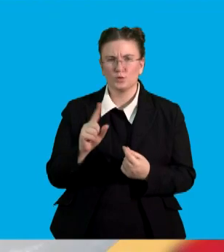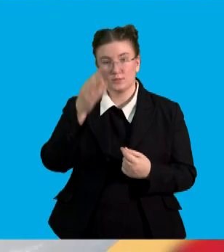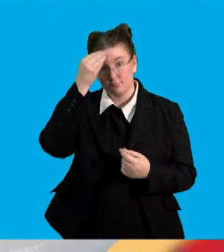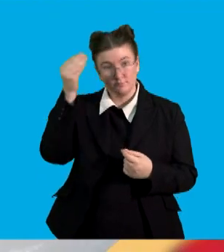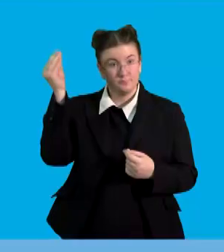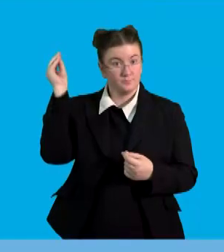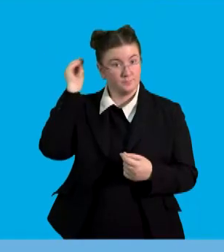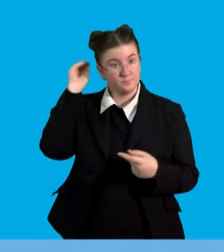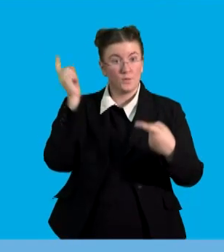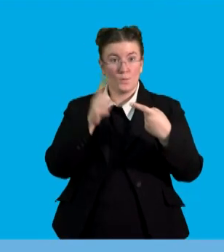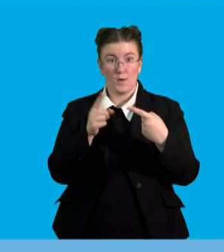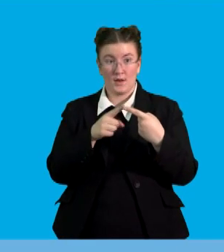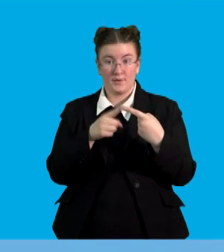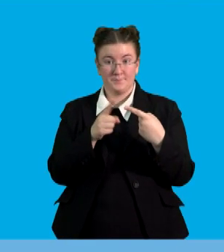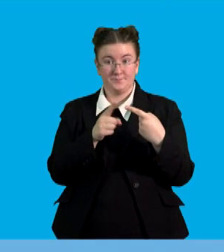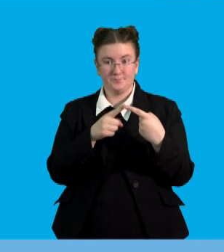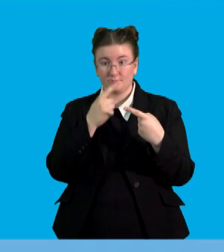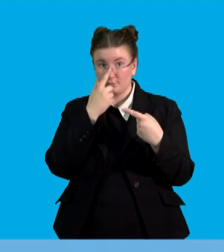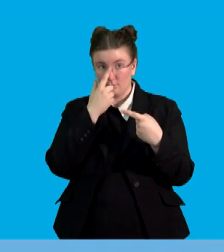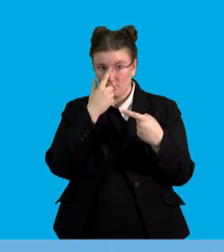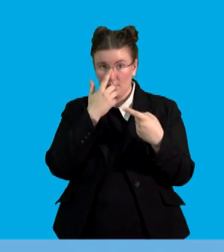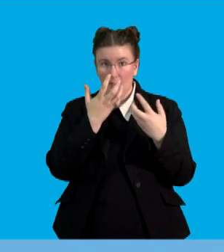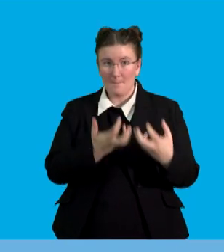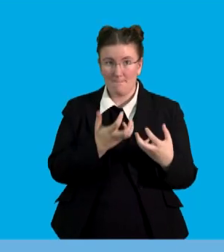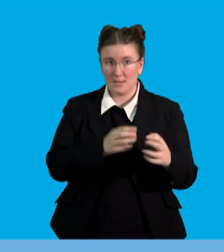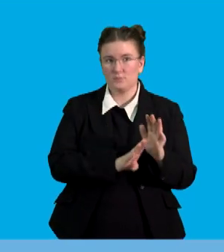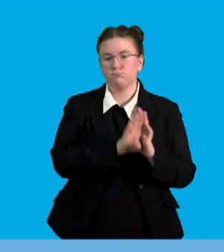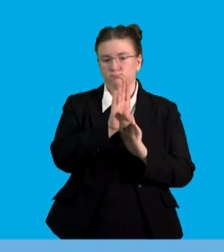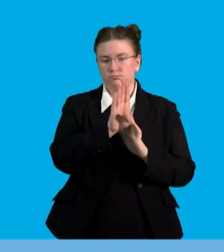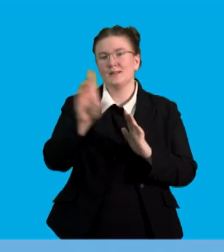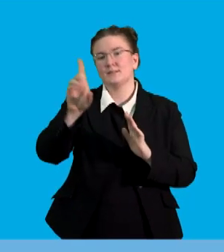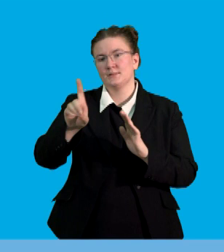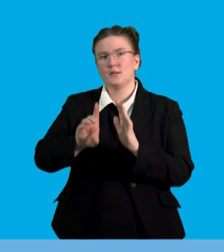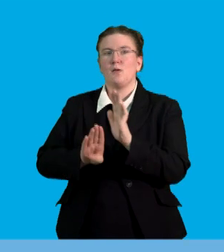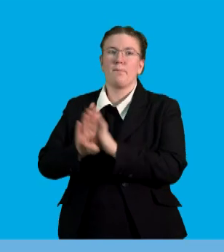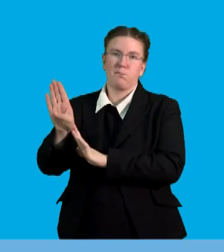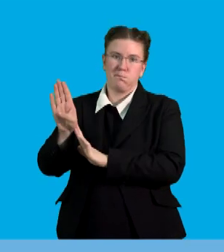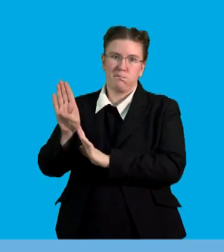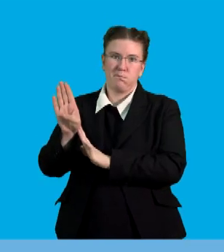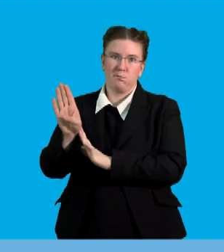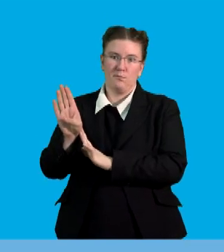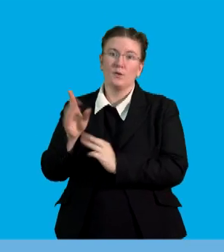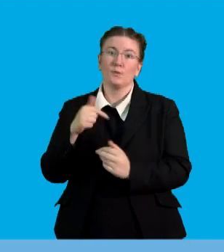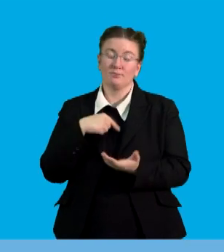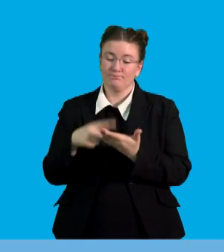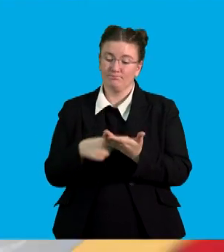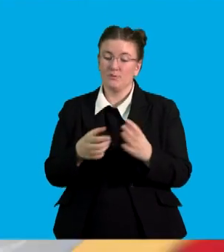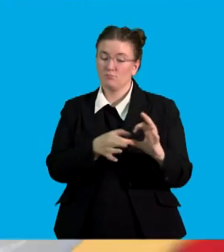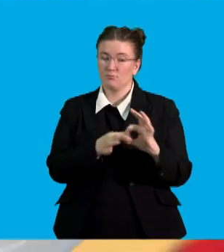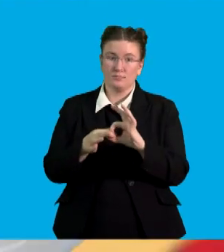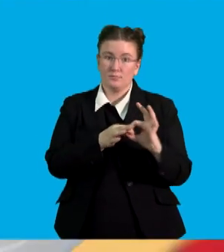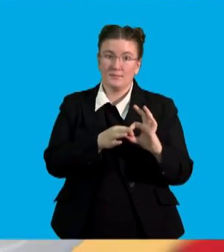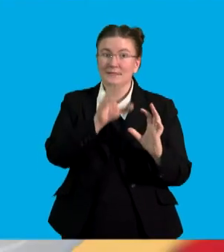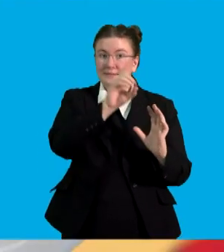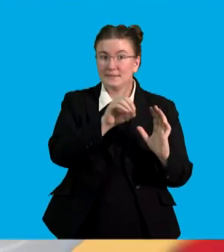lesson is the following. That number one, when the mass increases, the density increases. So we're talking about the